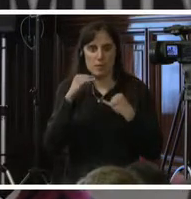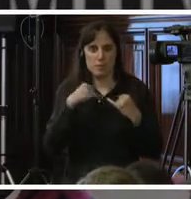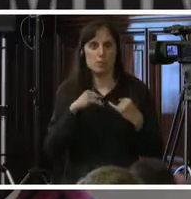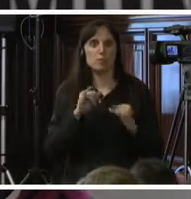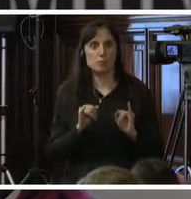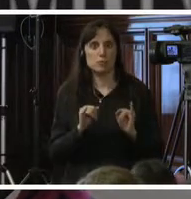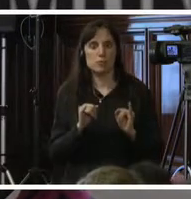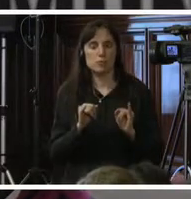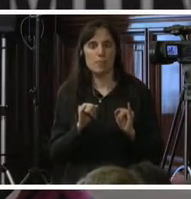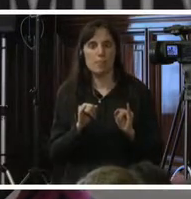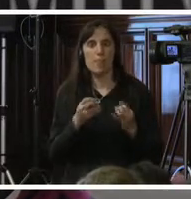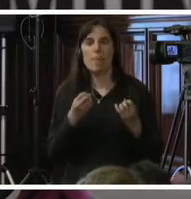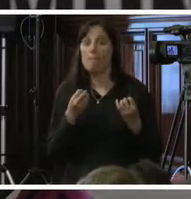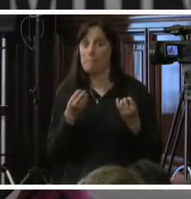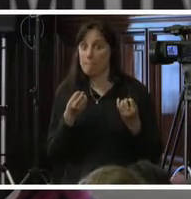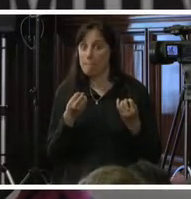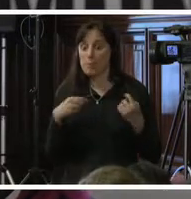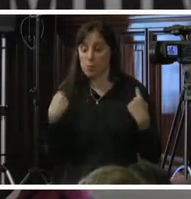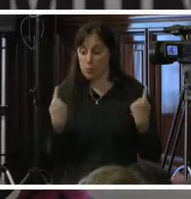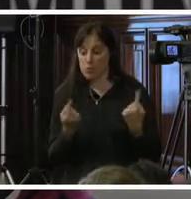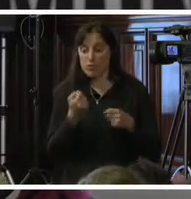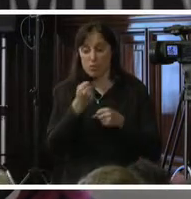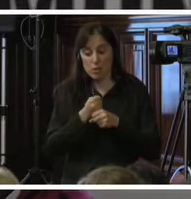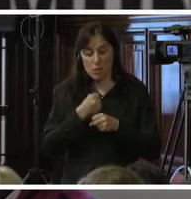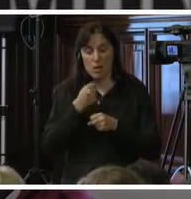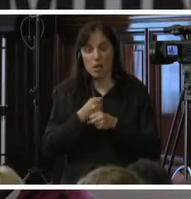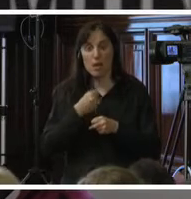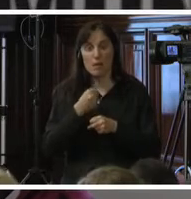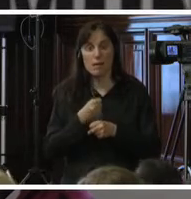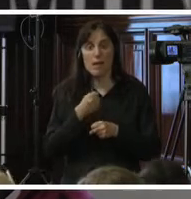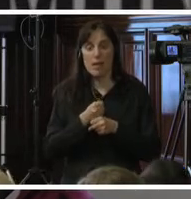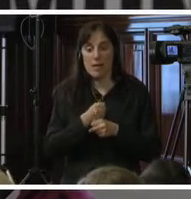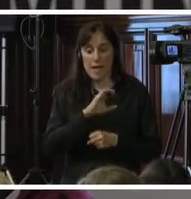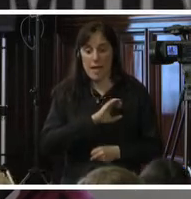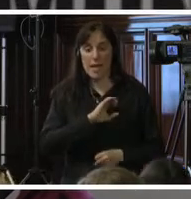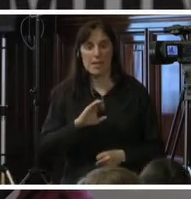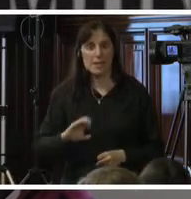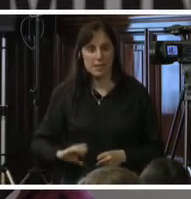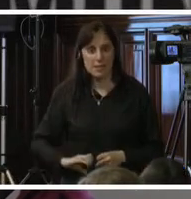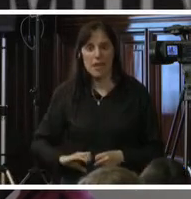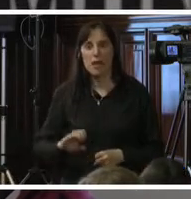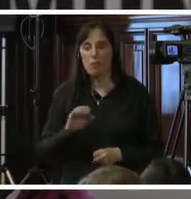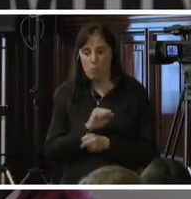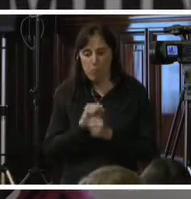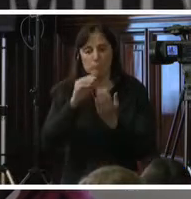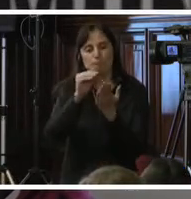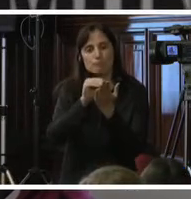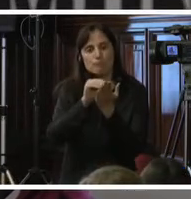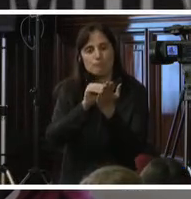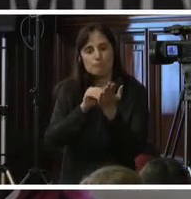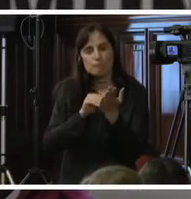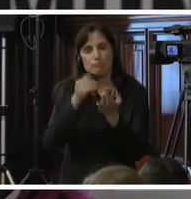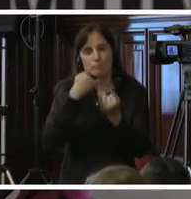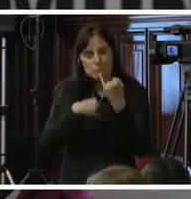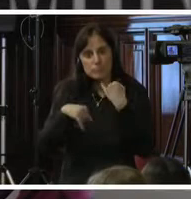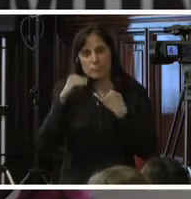to do is to ensure that states actually compile data, that they exercise their political will to compile data,